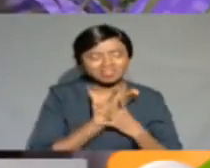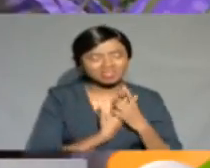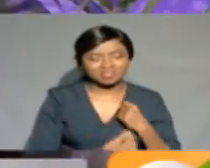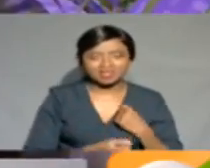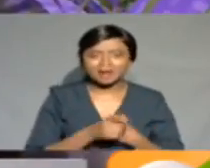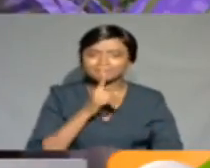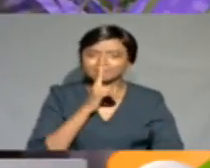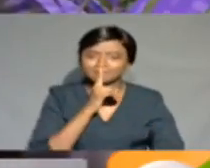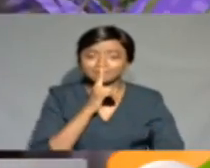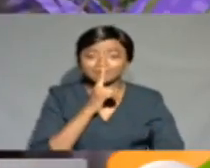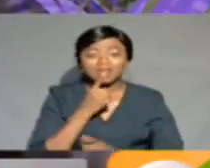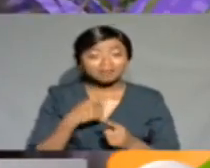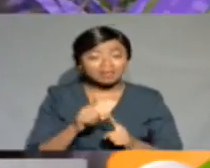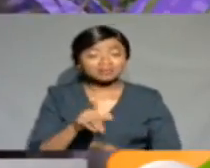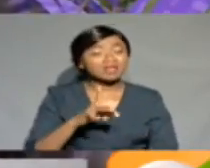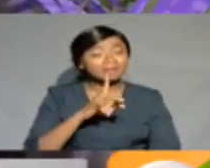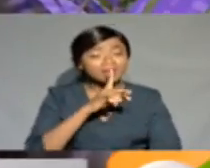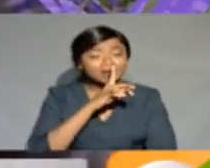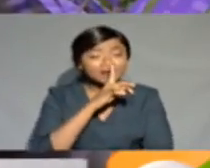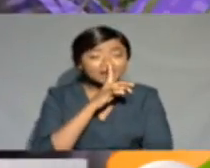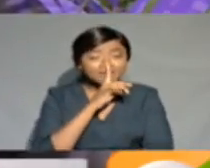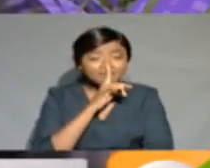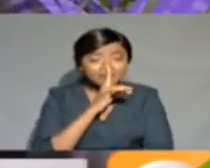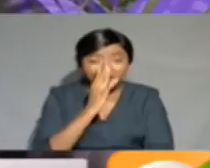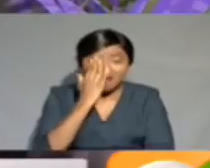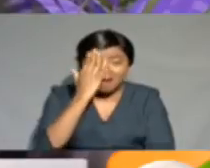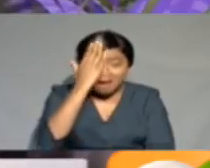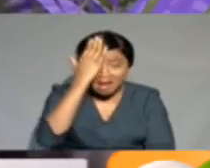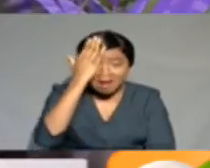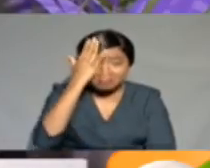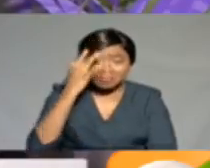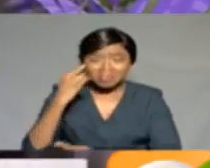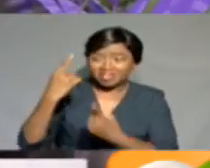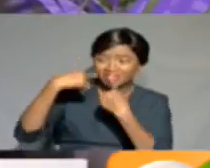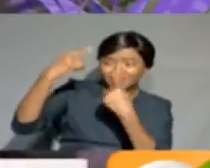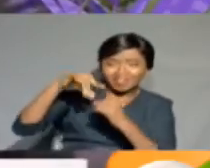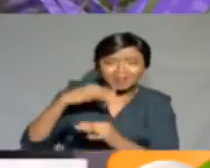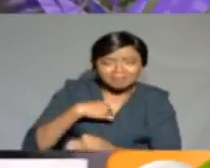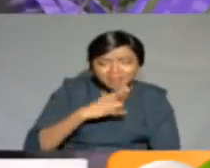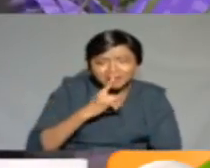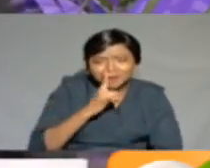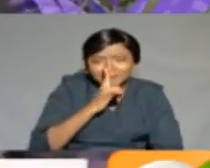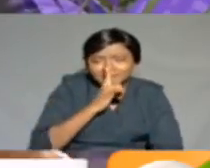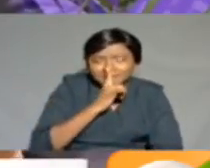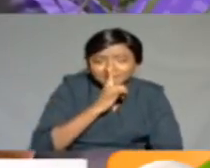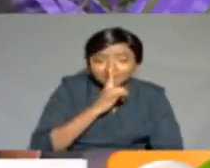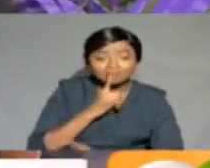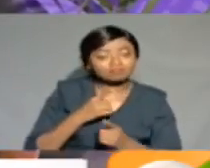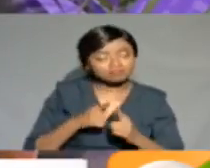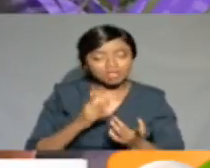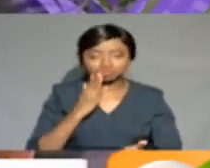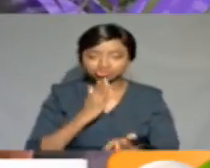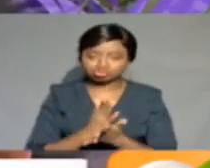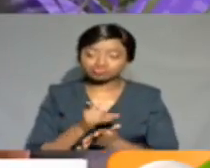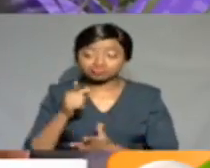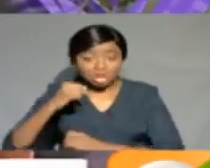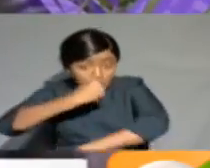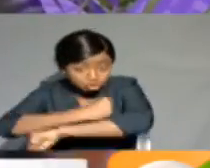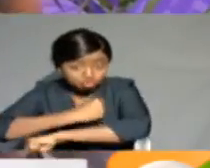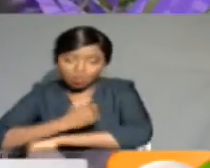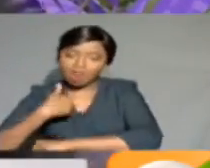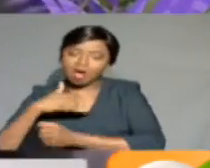here, they'll tell you how quiet they were when this happened to them. But there are open channels in